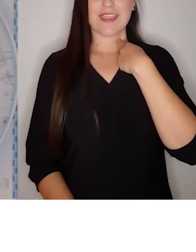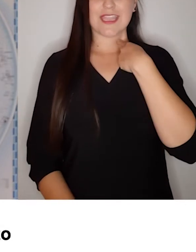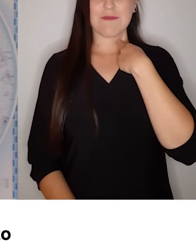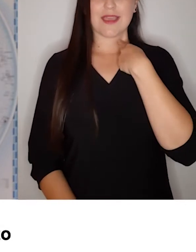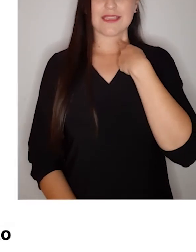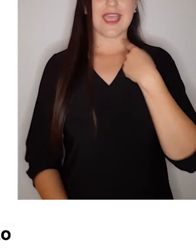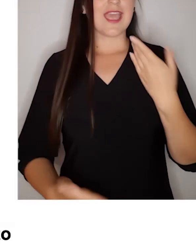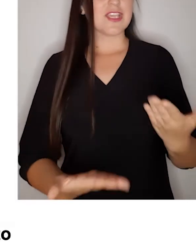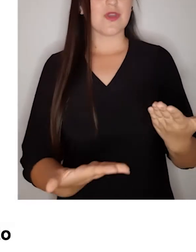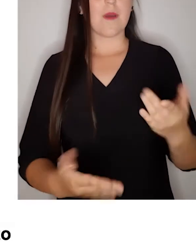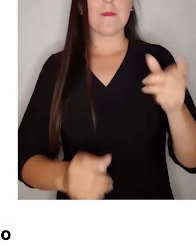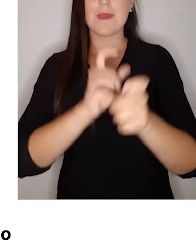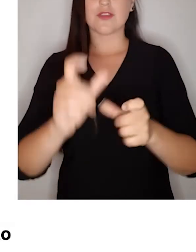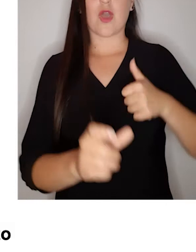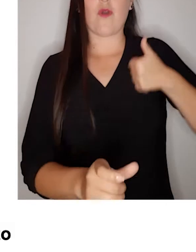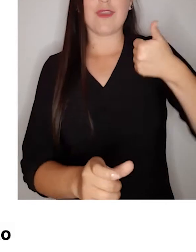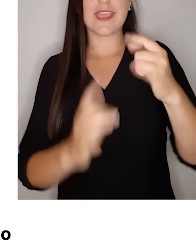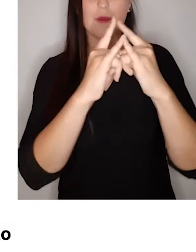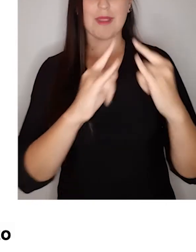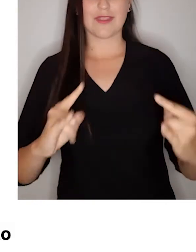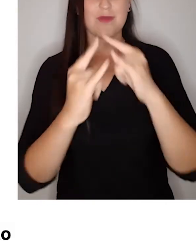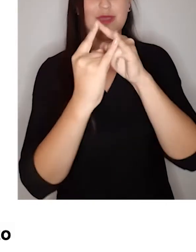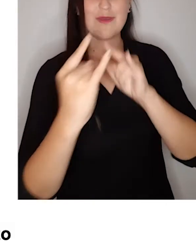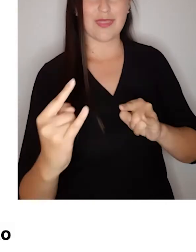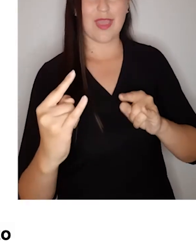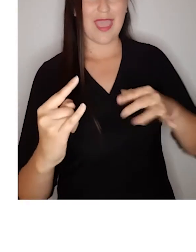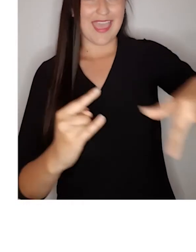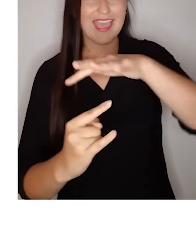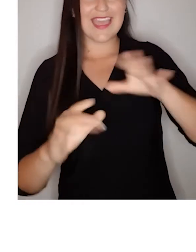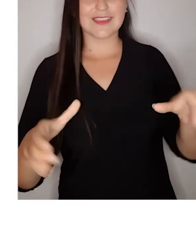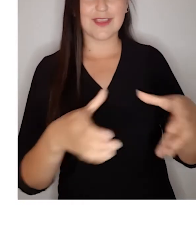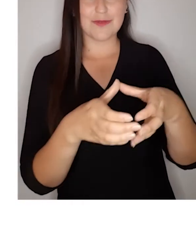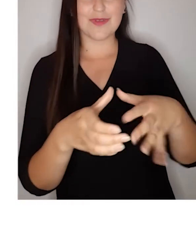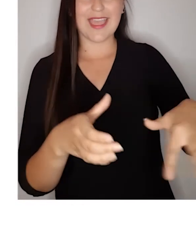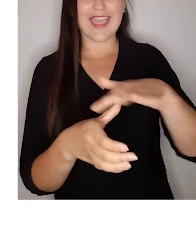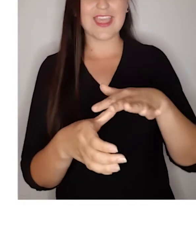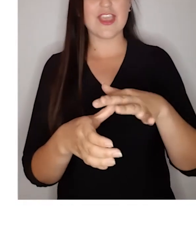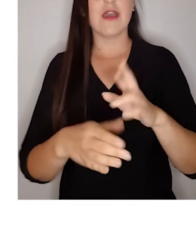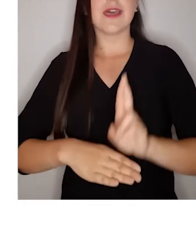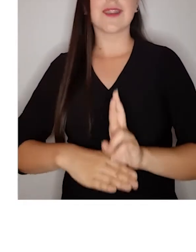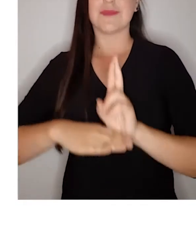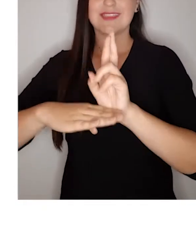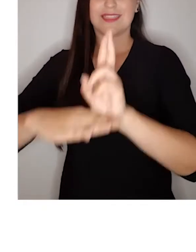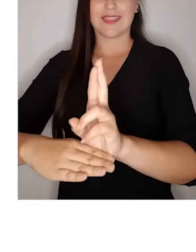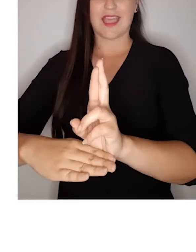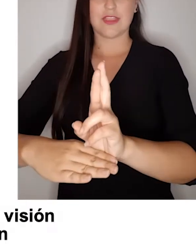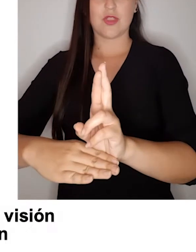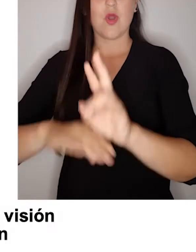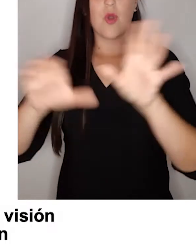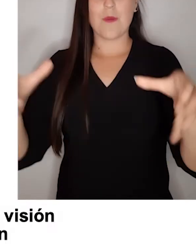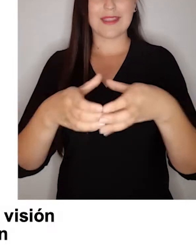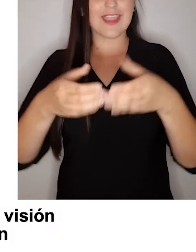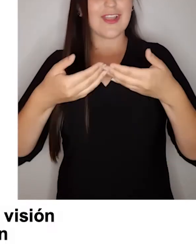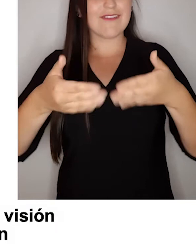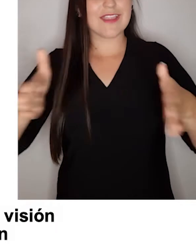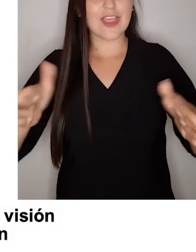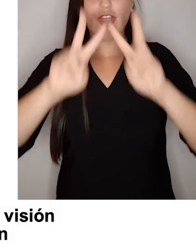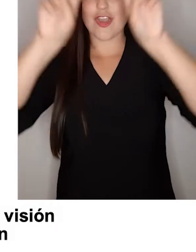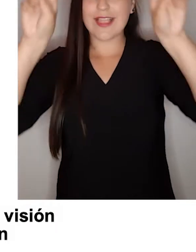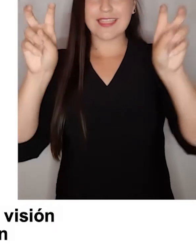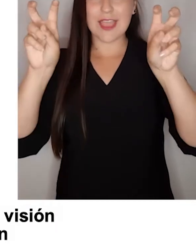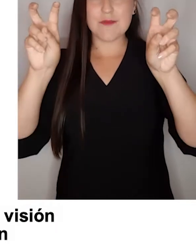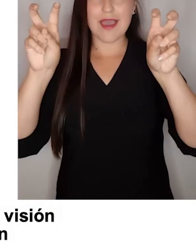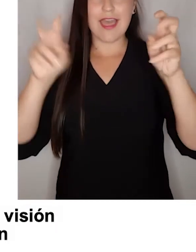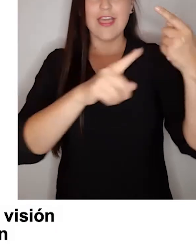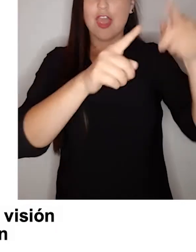the victims were teenagers attending a Norwegian Labour Party youth camp, and through that representing a liberal